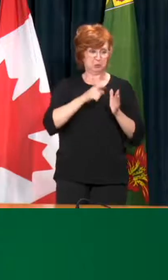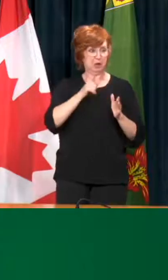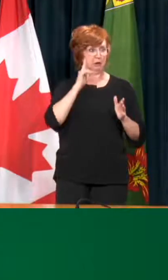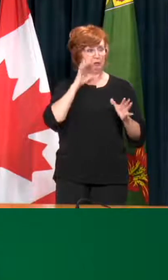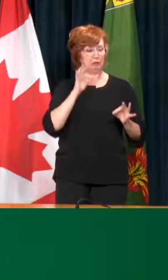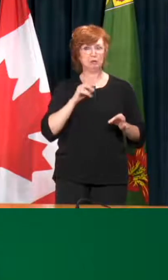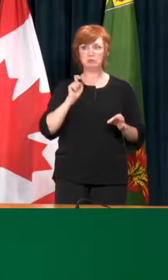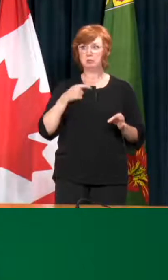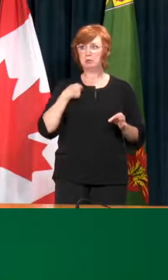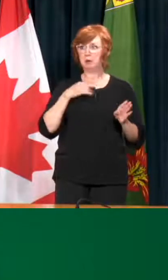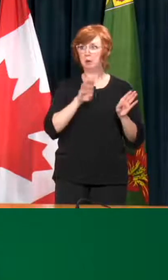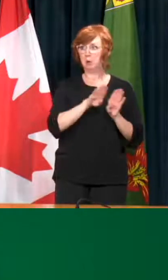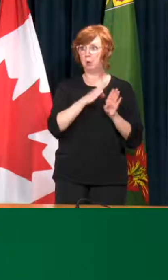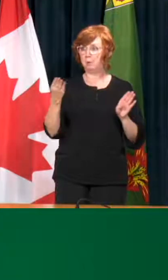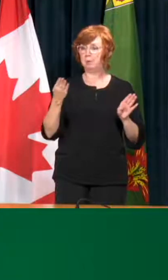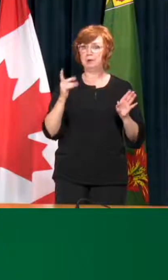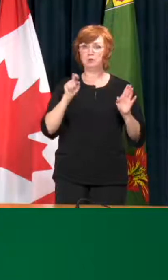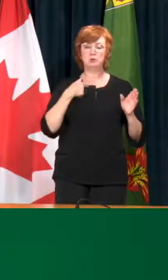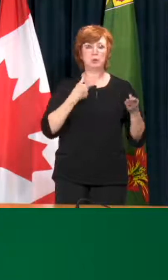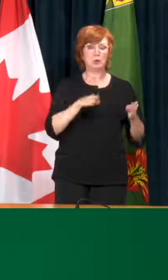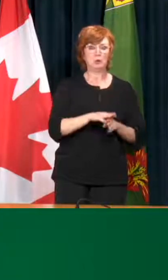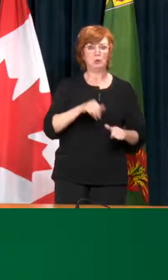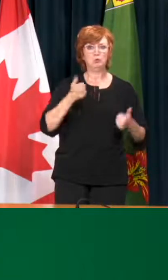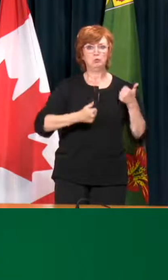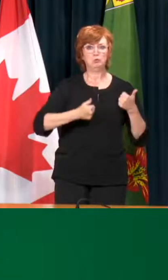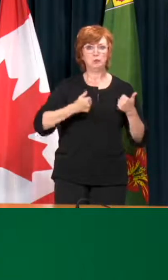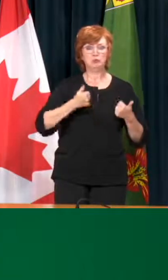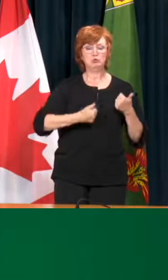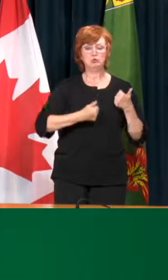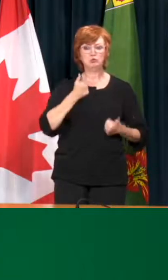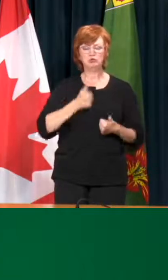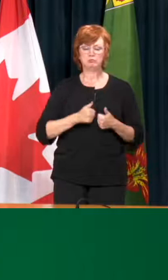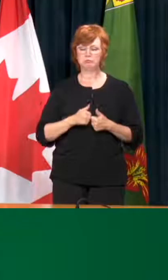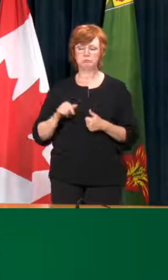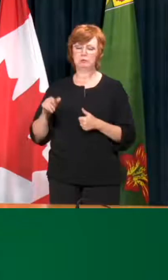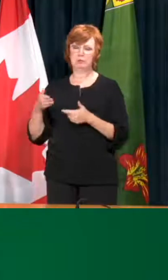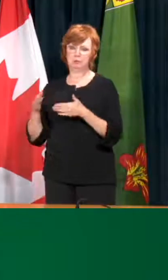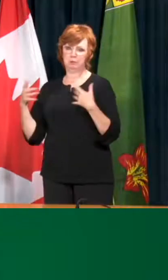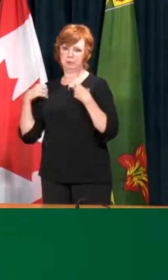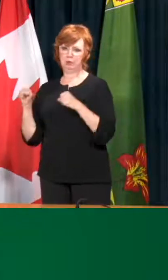decision. But again, I have to emphasize that,